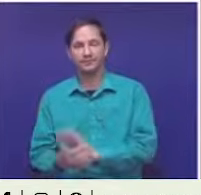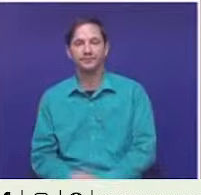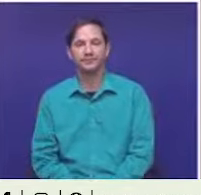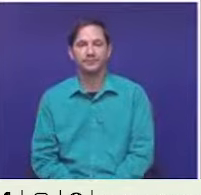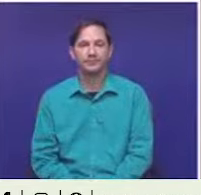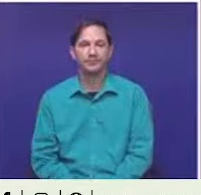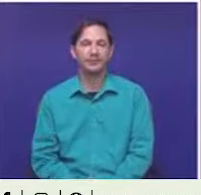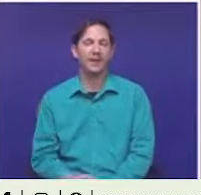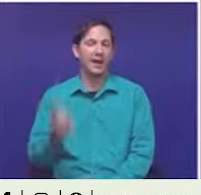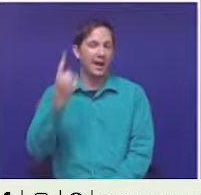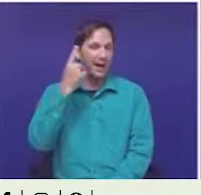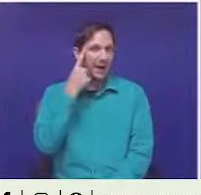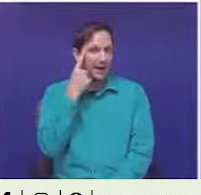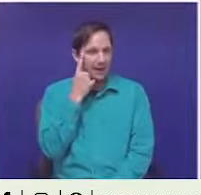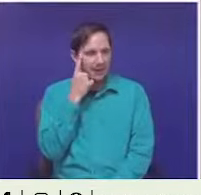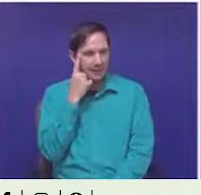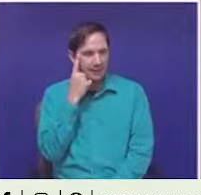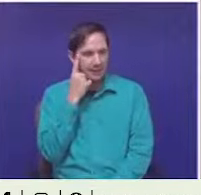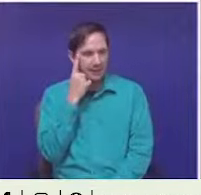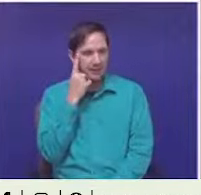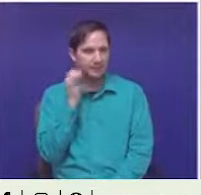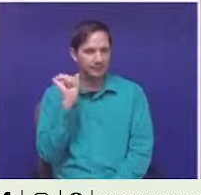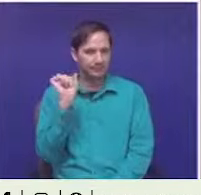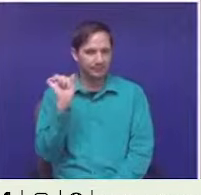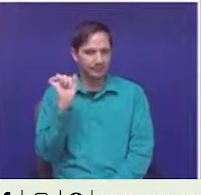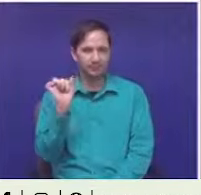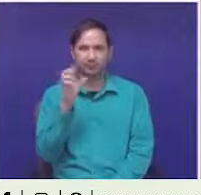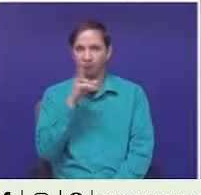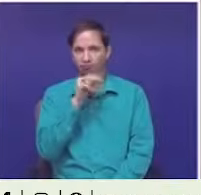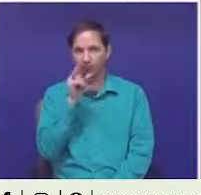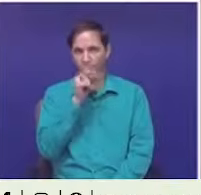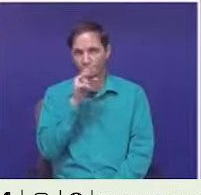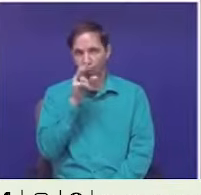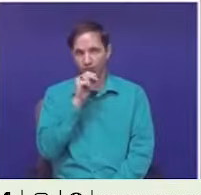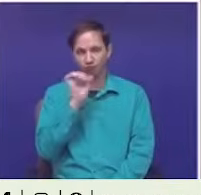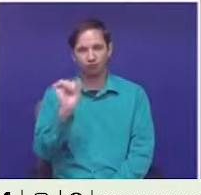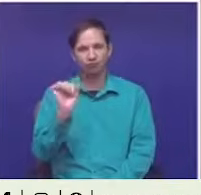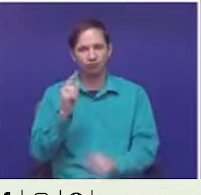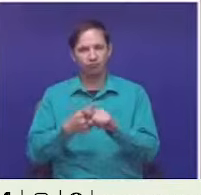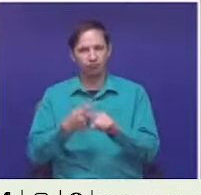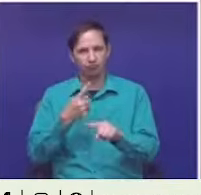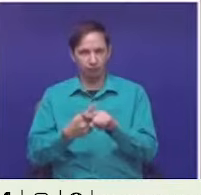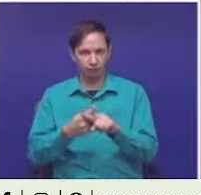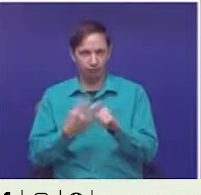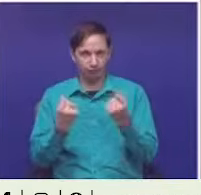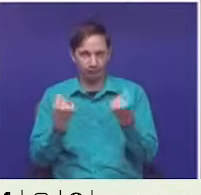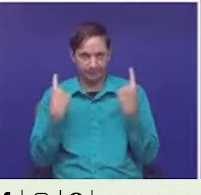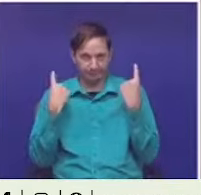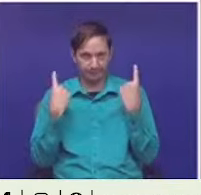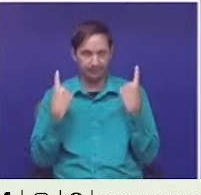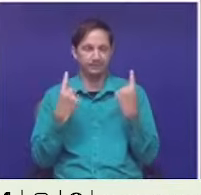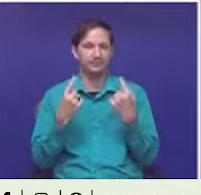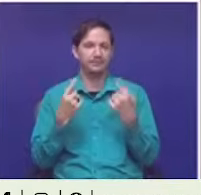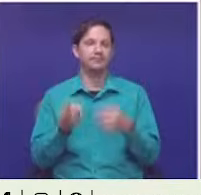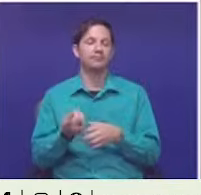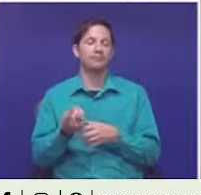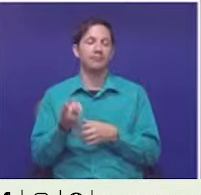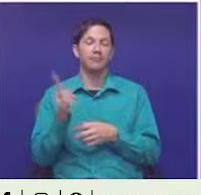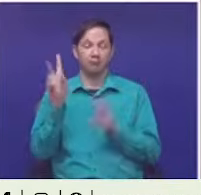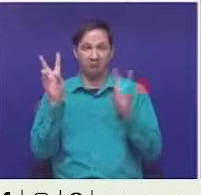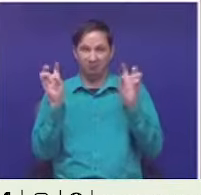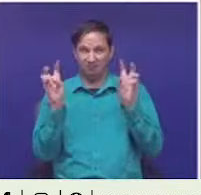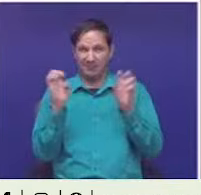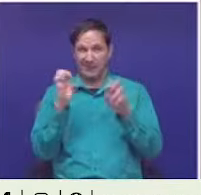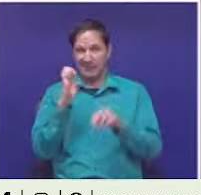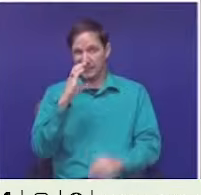I think firstly, manqale kule mbuzo lo wokugqibela around ECD centers. The honorable member